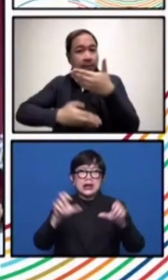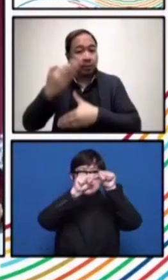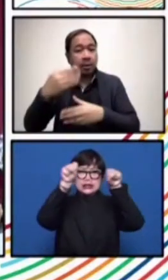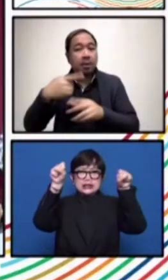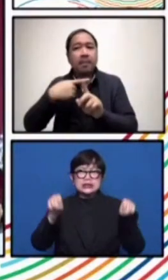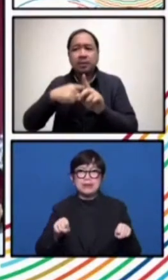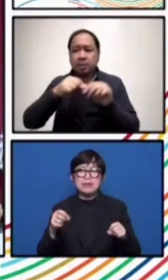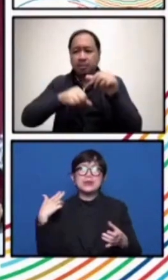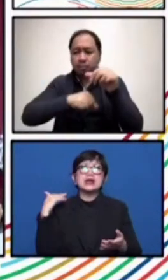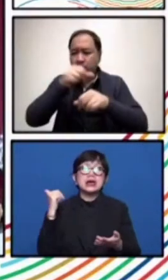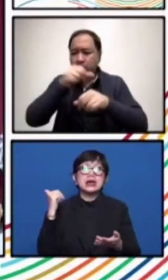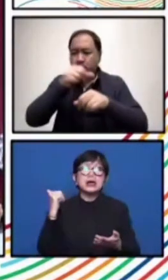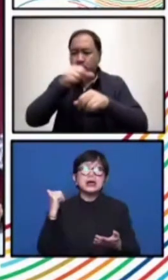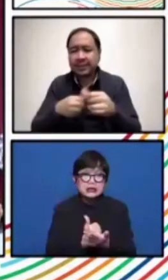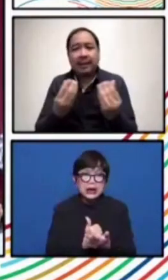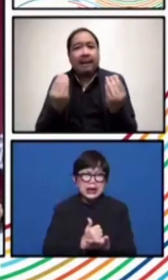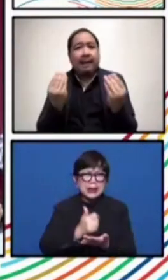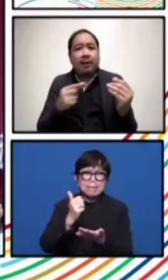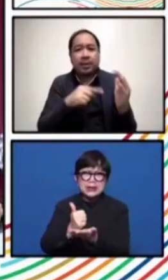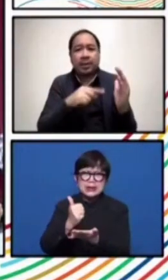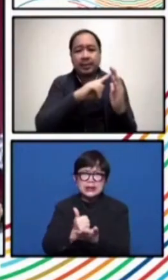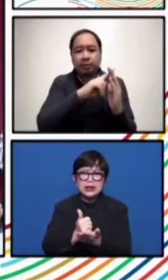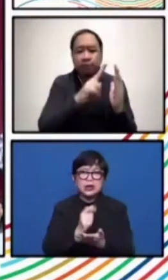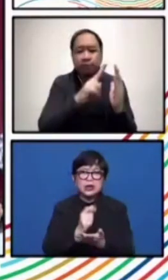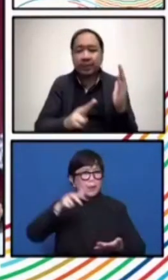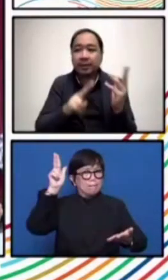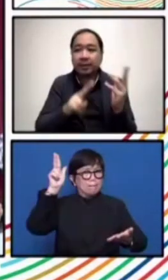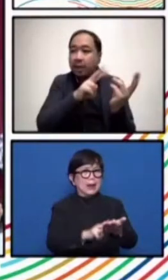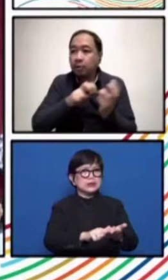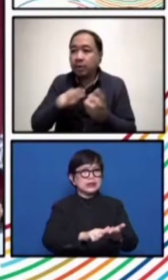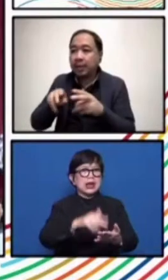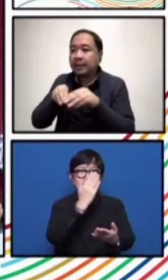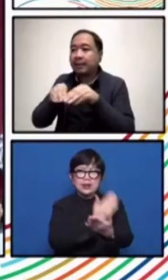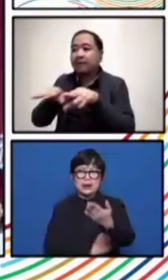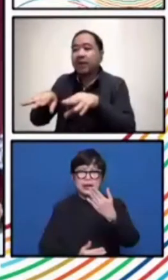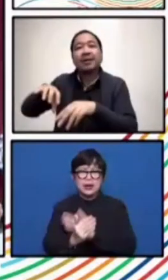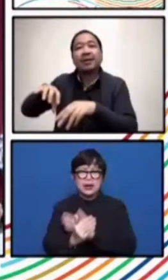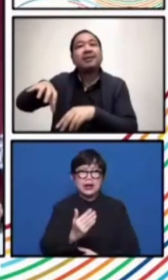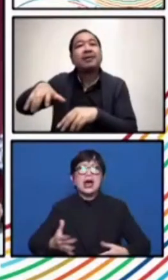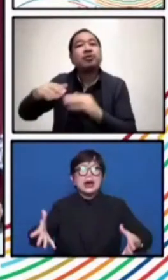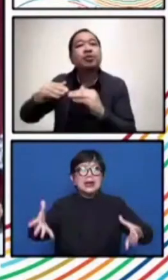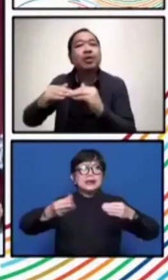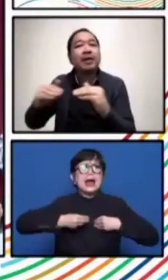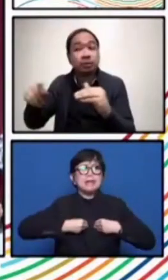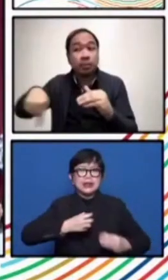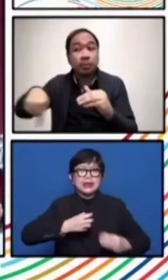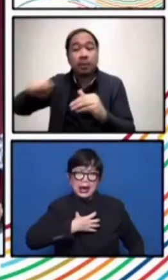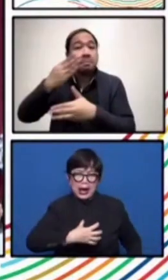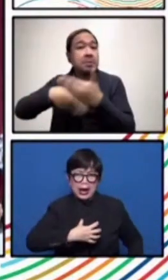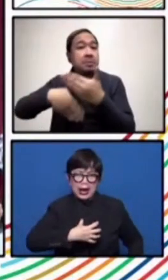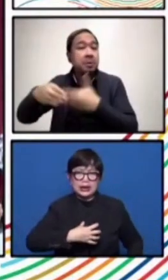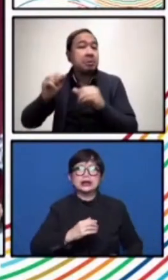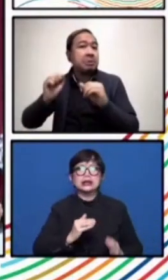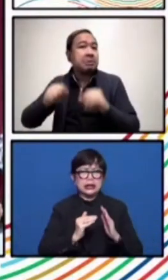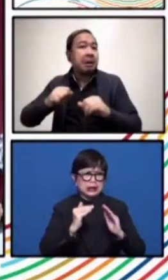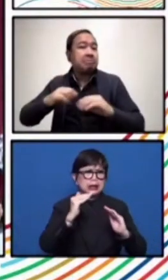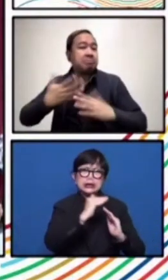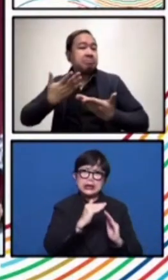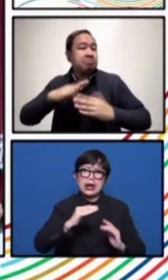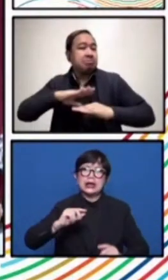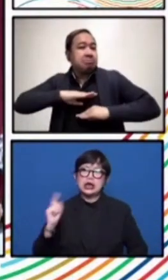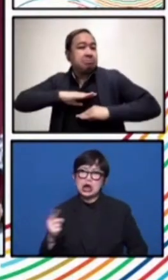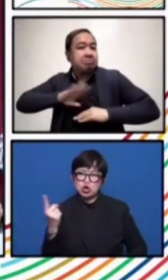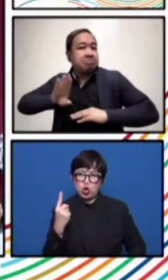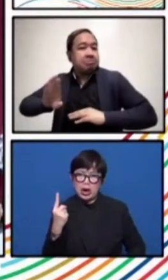to ensure that they enjoy this rice and the national levels first CIA finish only the international human